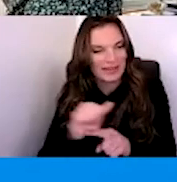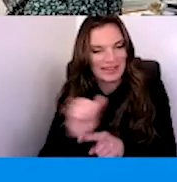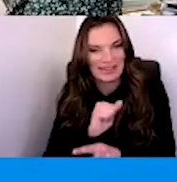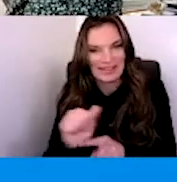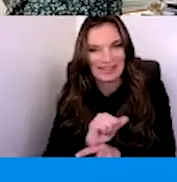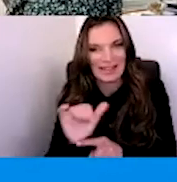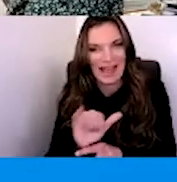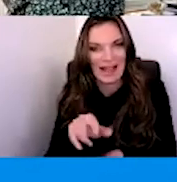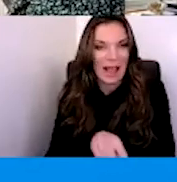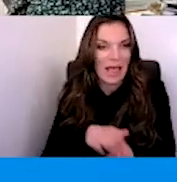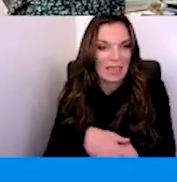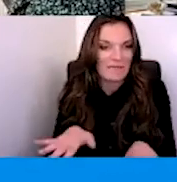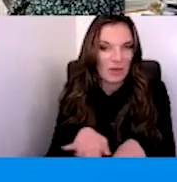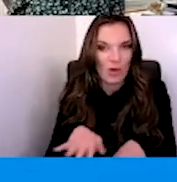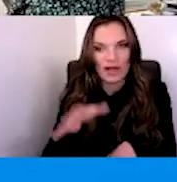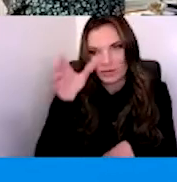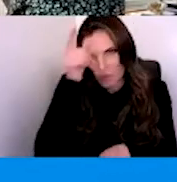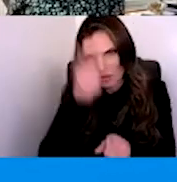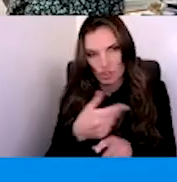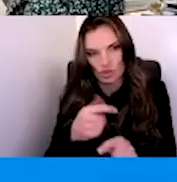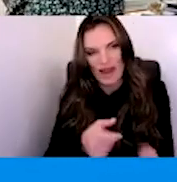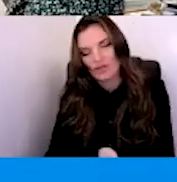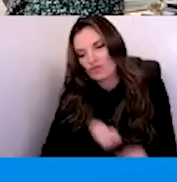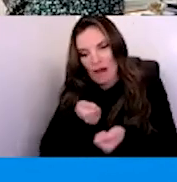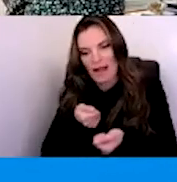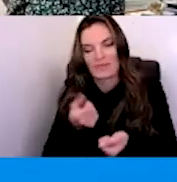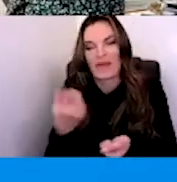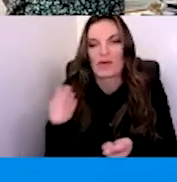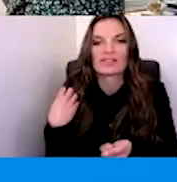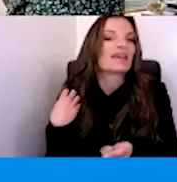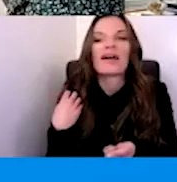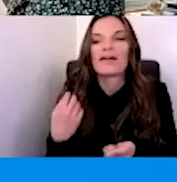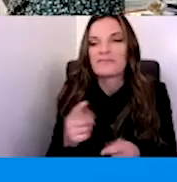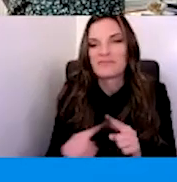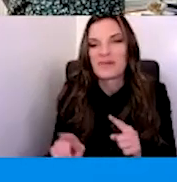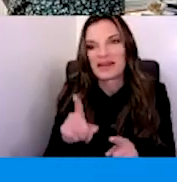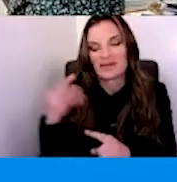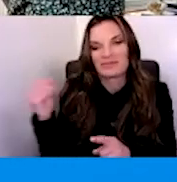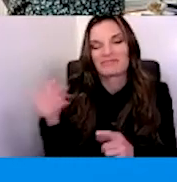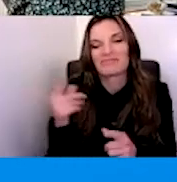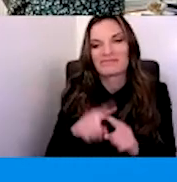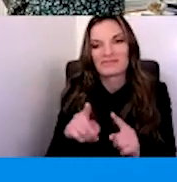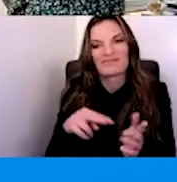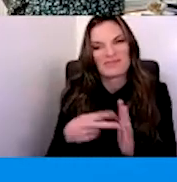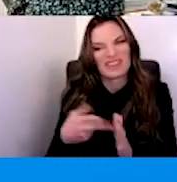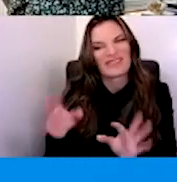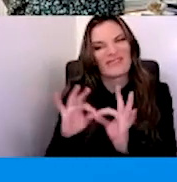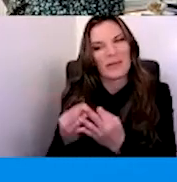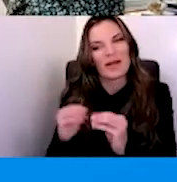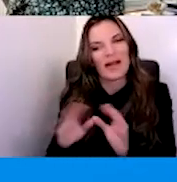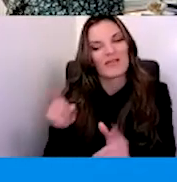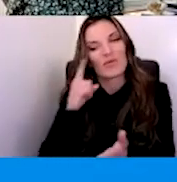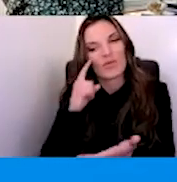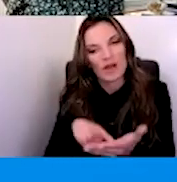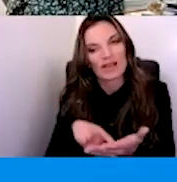like laying on the floor, and her brother would like try to drag him out the door. And but I think it speaks to the family's recognition of